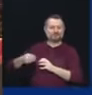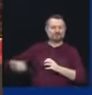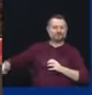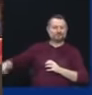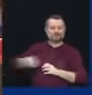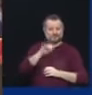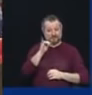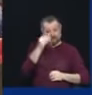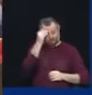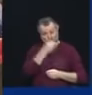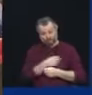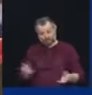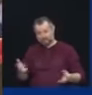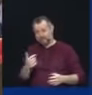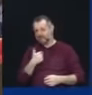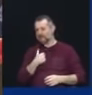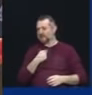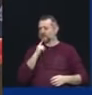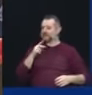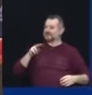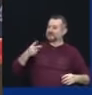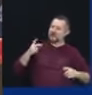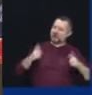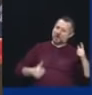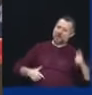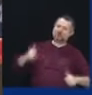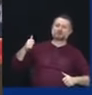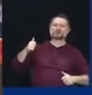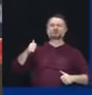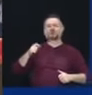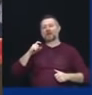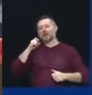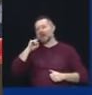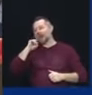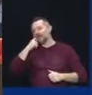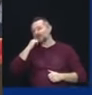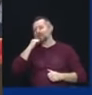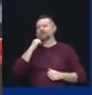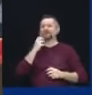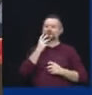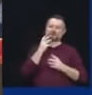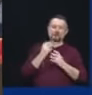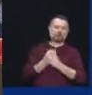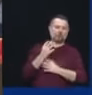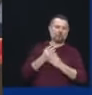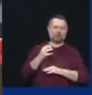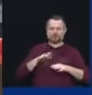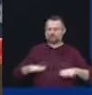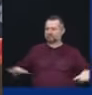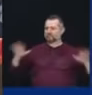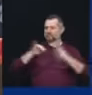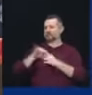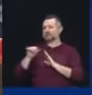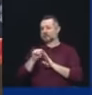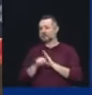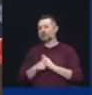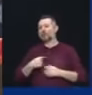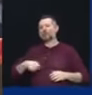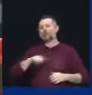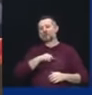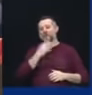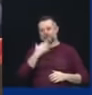the second largest growing apple growing state in our country. We're certainly the finest. And when it